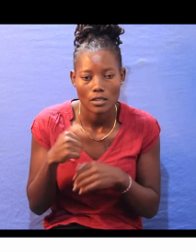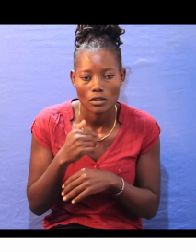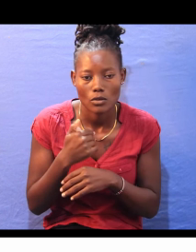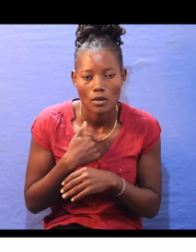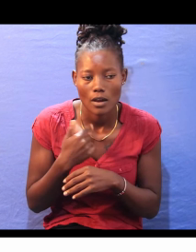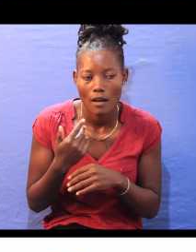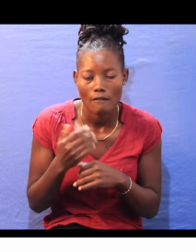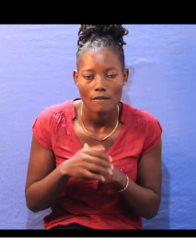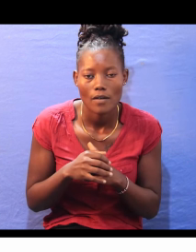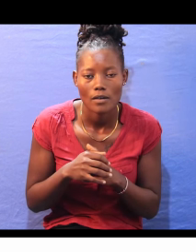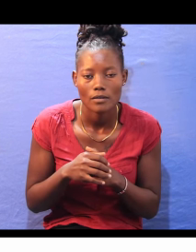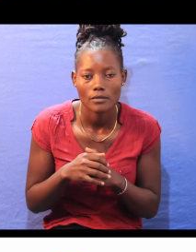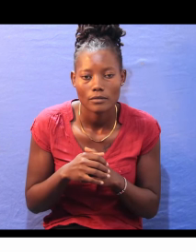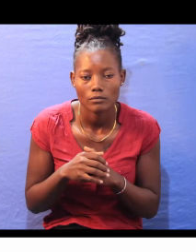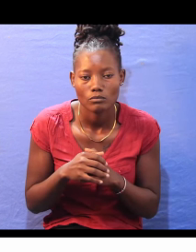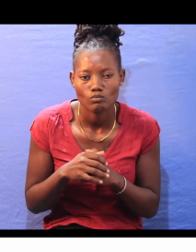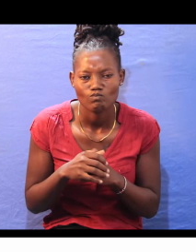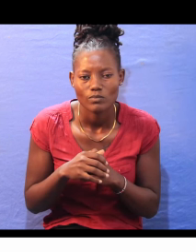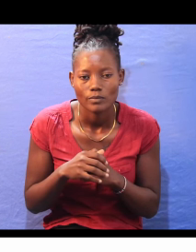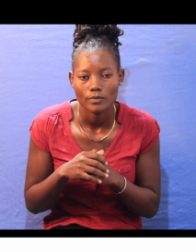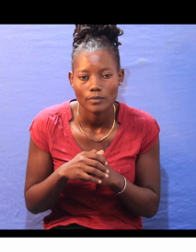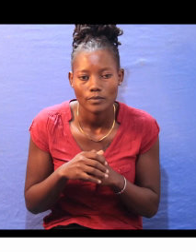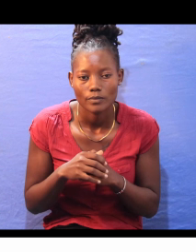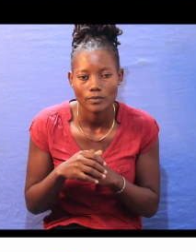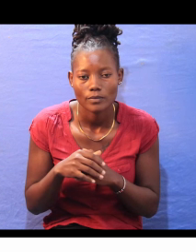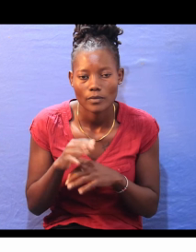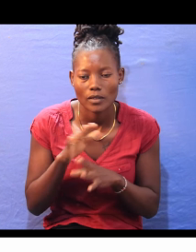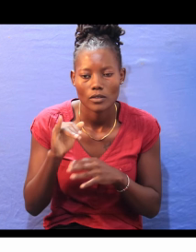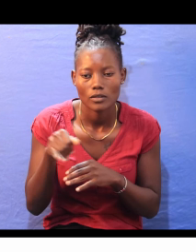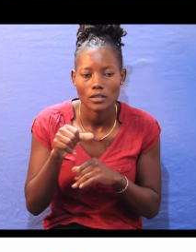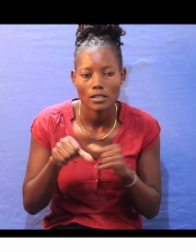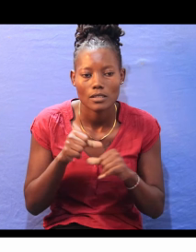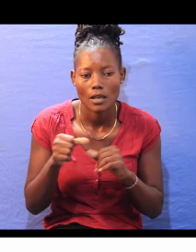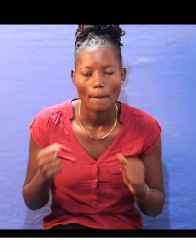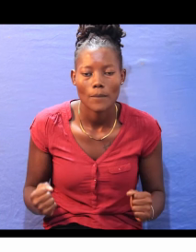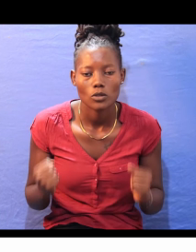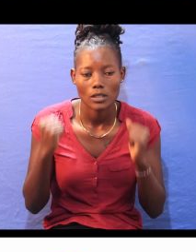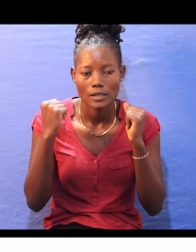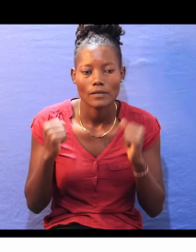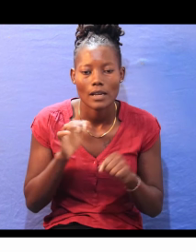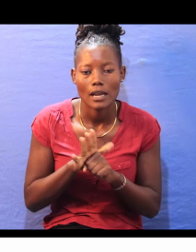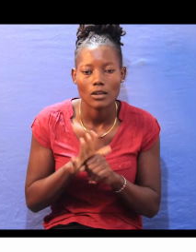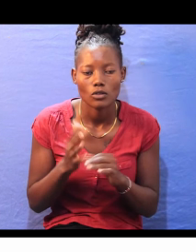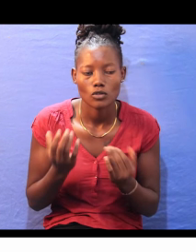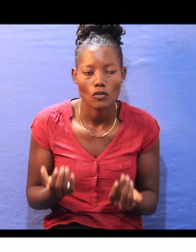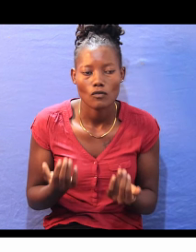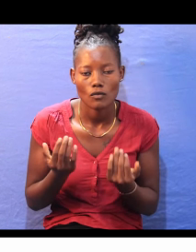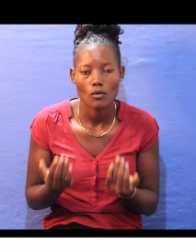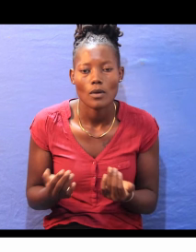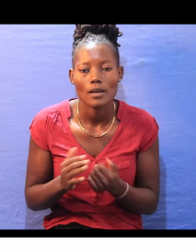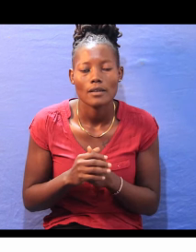just about power and it's not just about lifting the most weight. And I go to